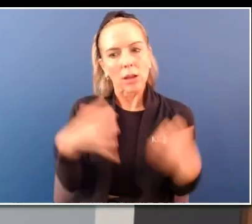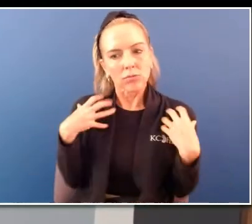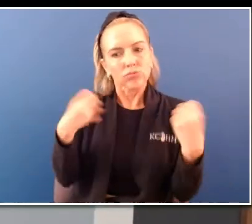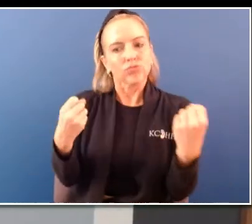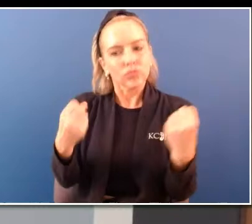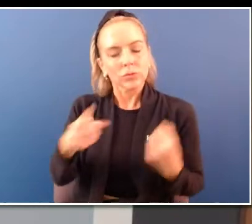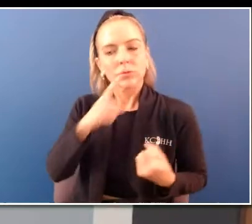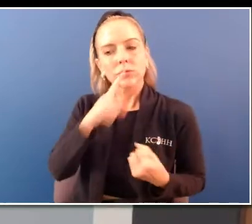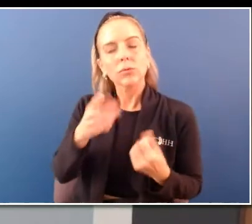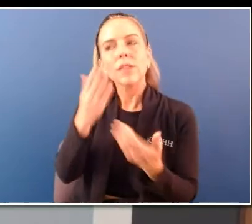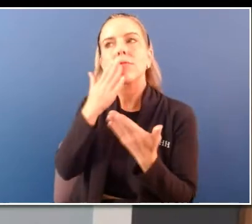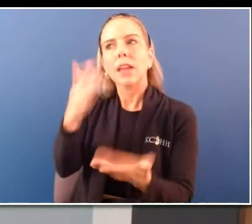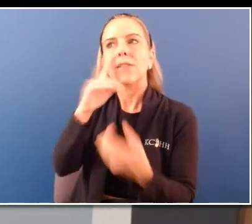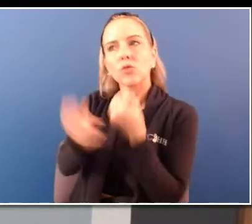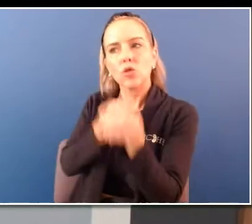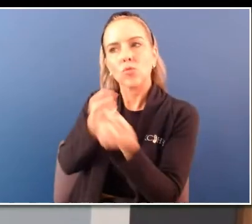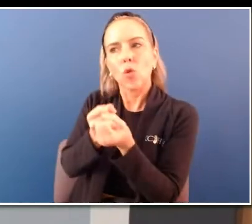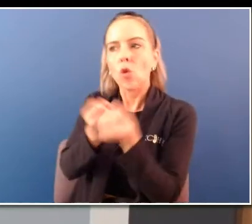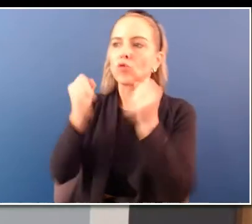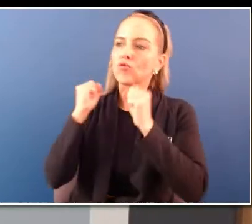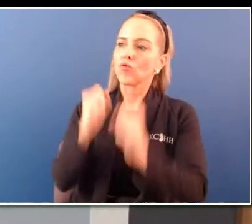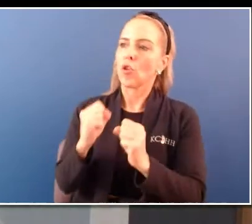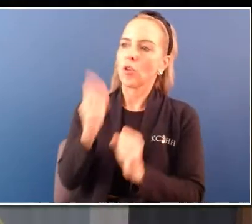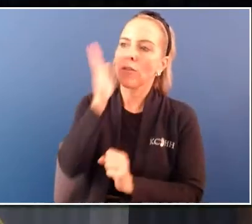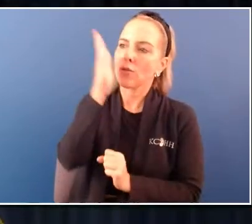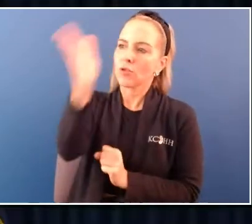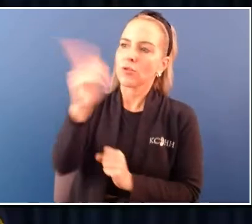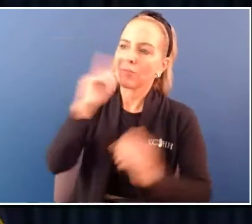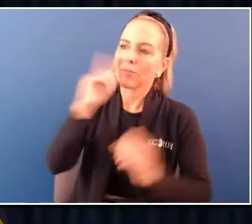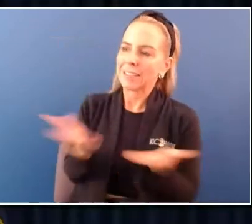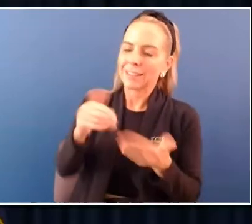safer, stronger future for all of us in Cynthiana.